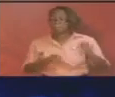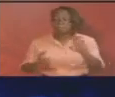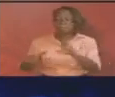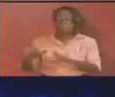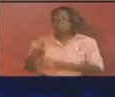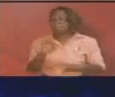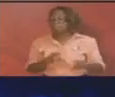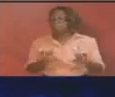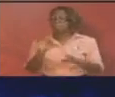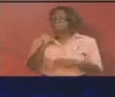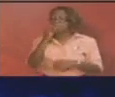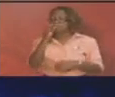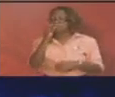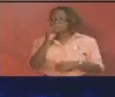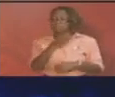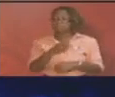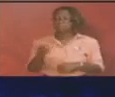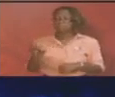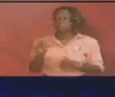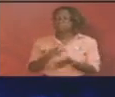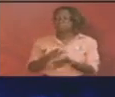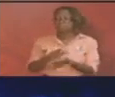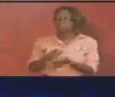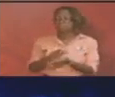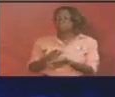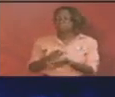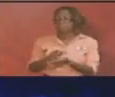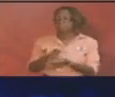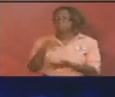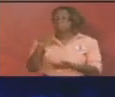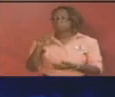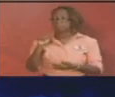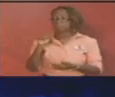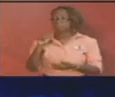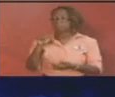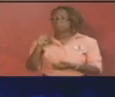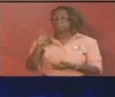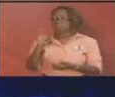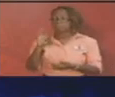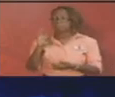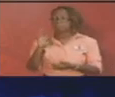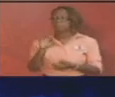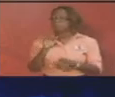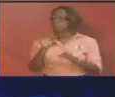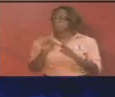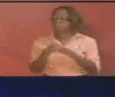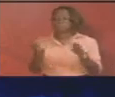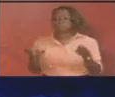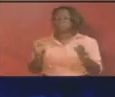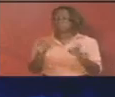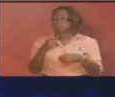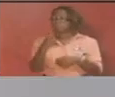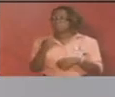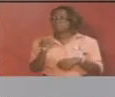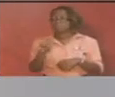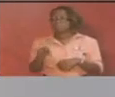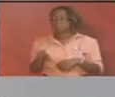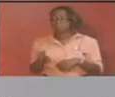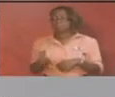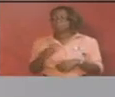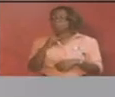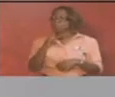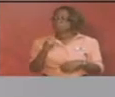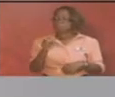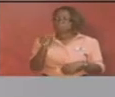vaccine or drugs cannot take place. Can you shed some light on that, if this is the case? Thank you. Okay,